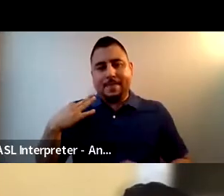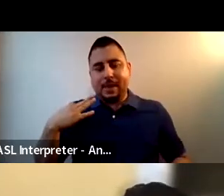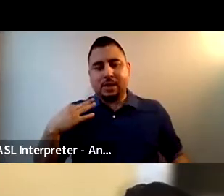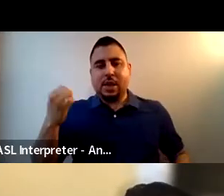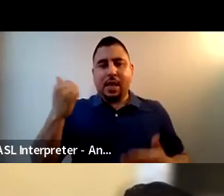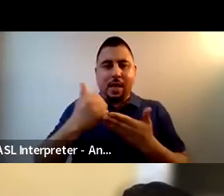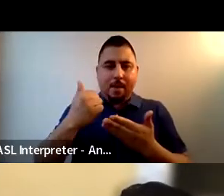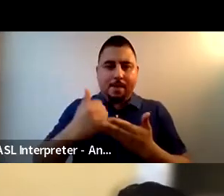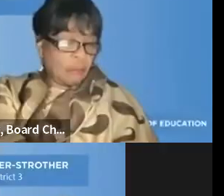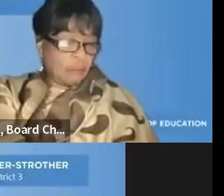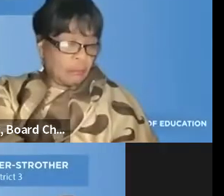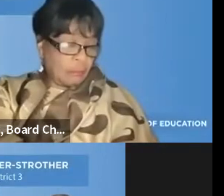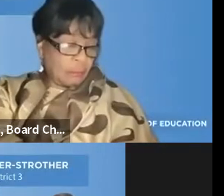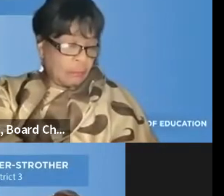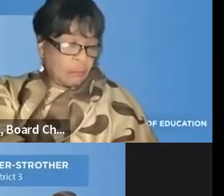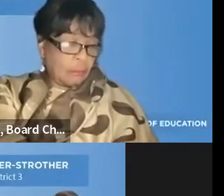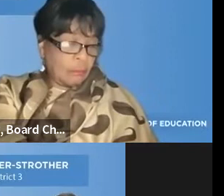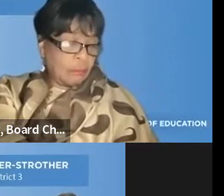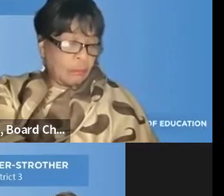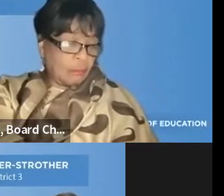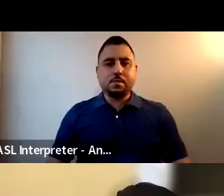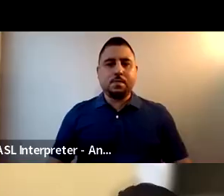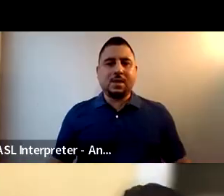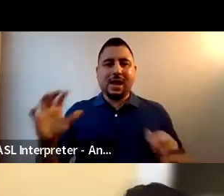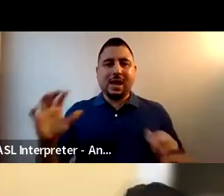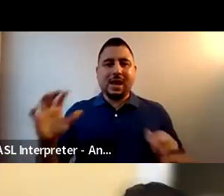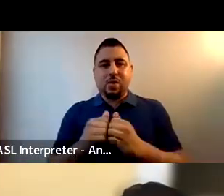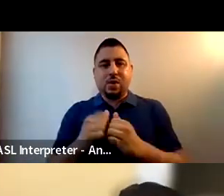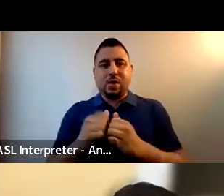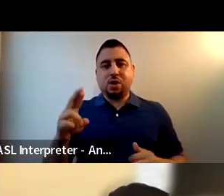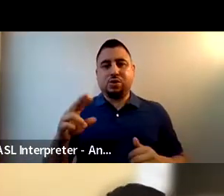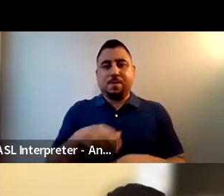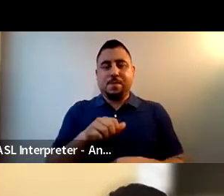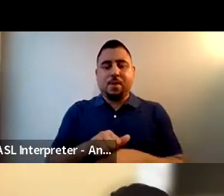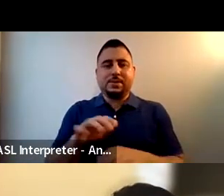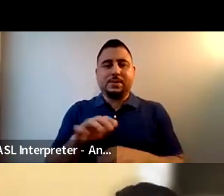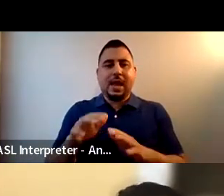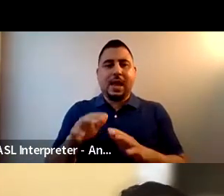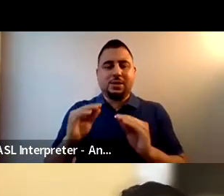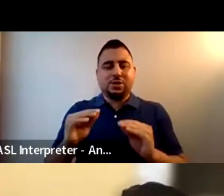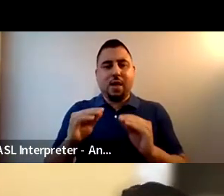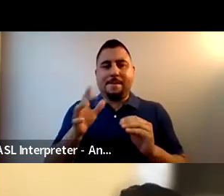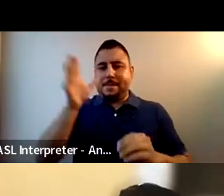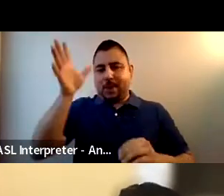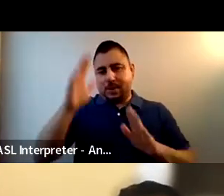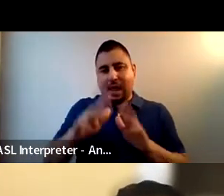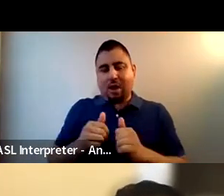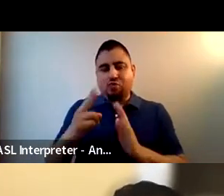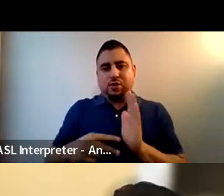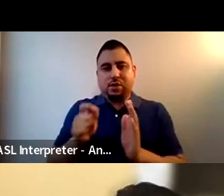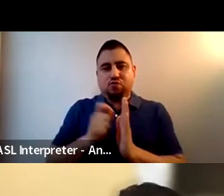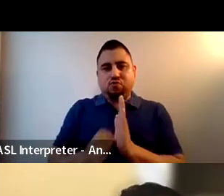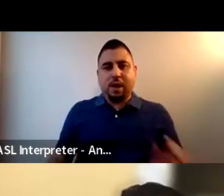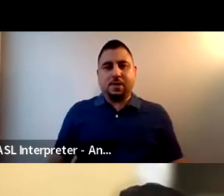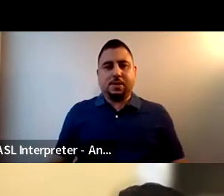them connect with doctor's appointments, and have even taught parents how to read and write. How can you split